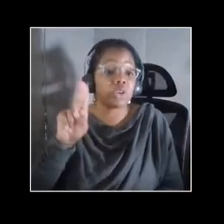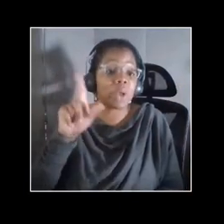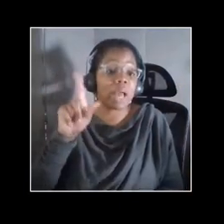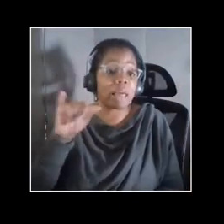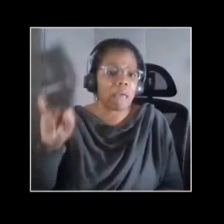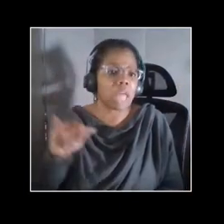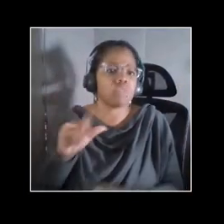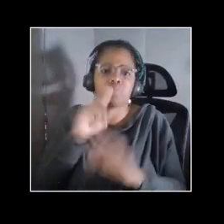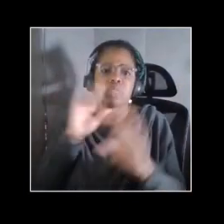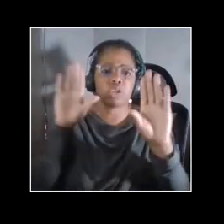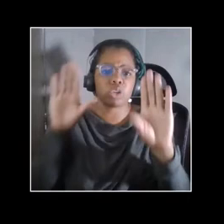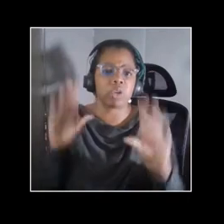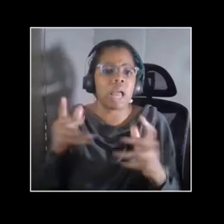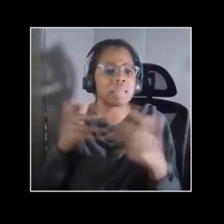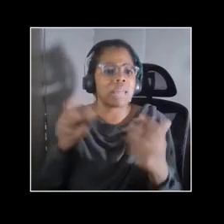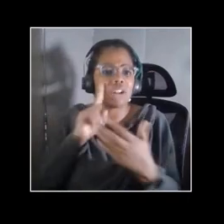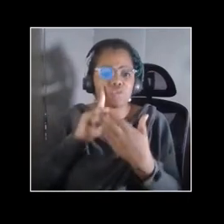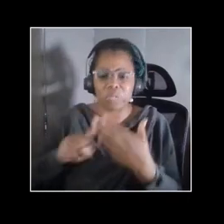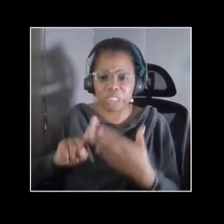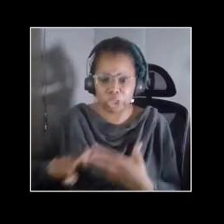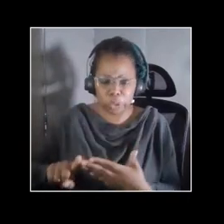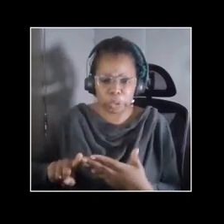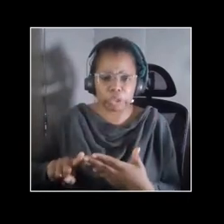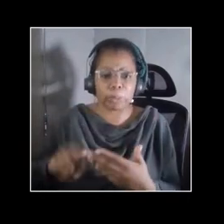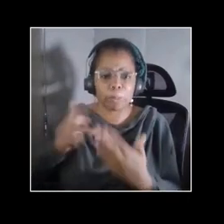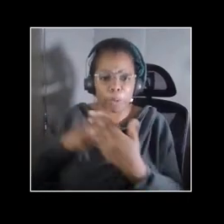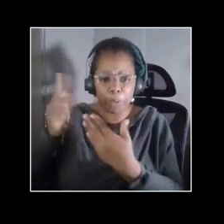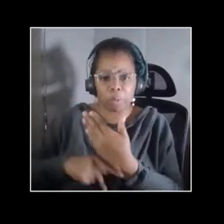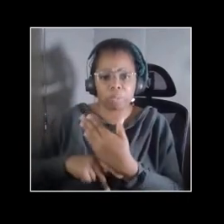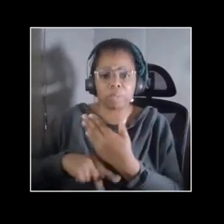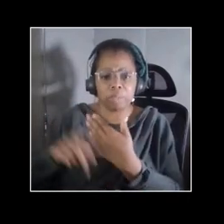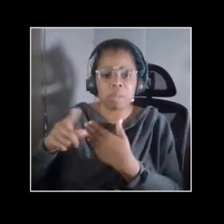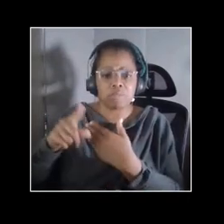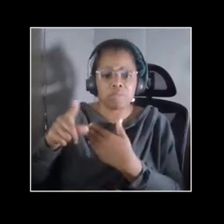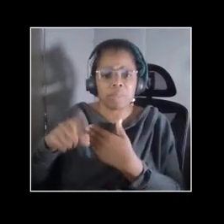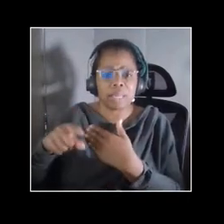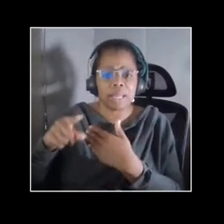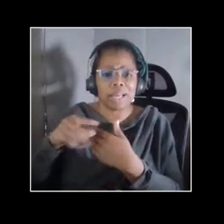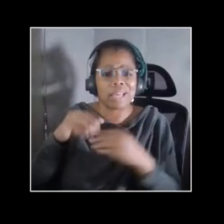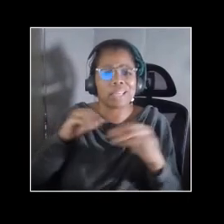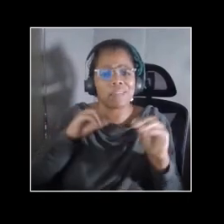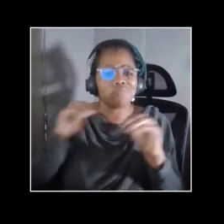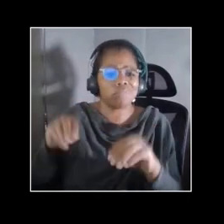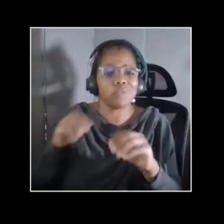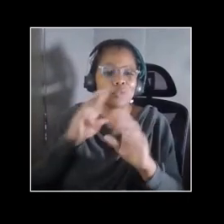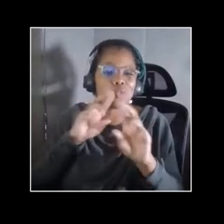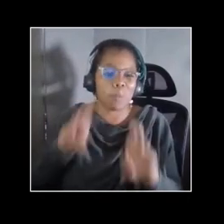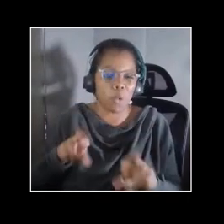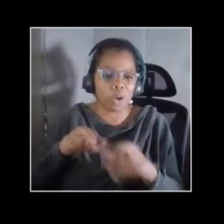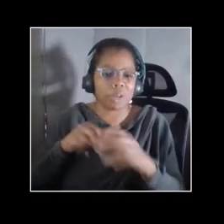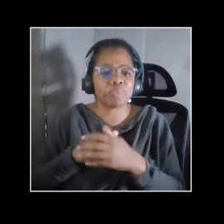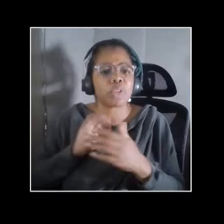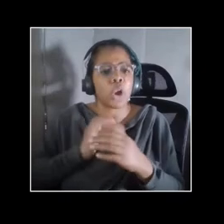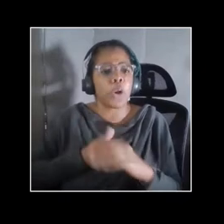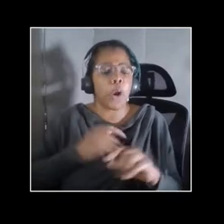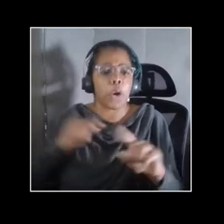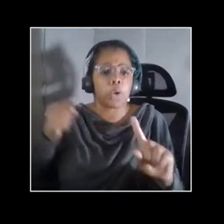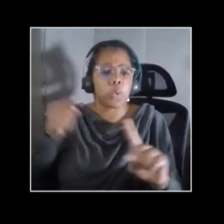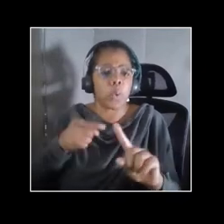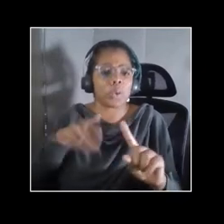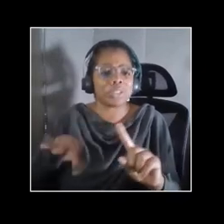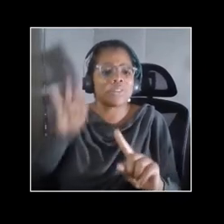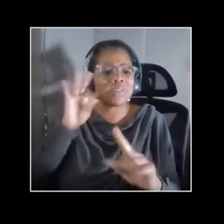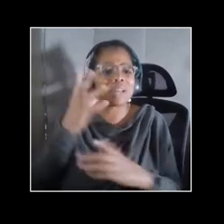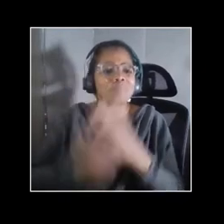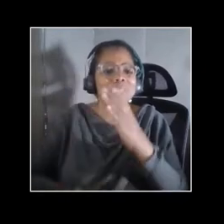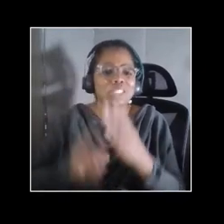documents. A lot of these are research programs that really ended up in more of a report. And so our goal was to find that missing